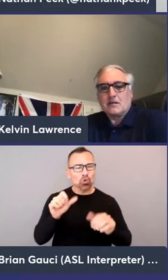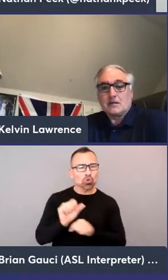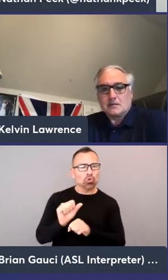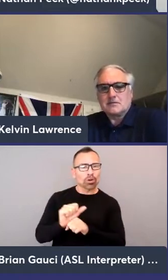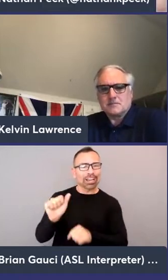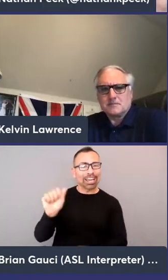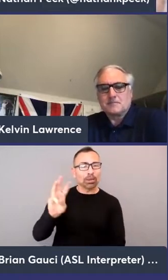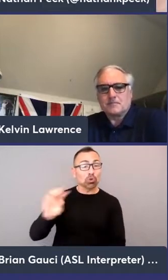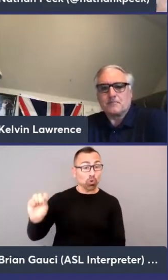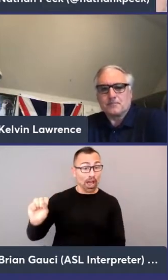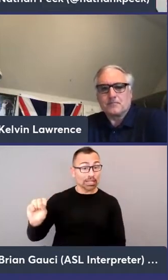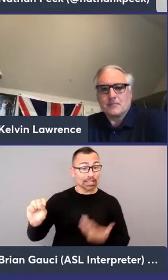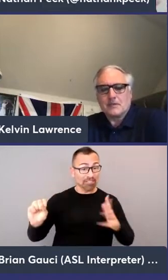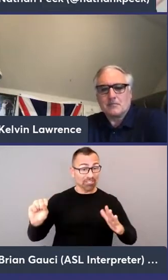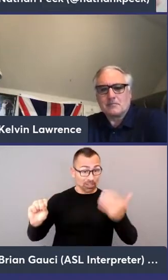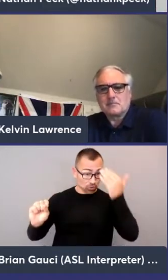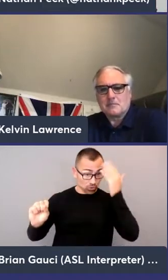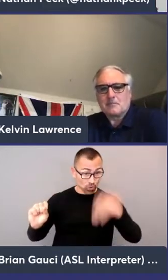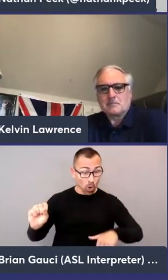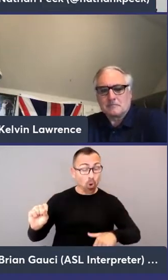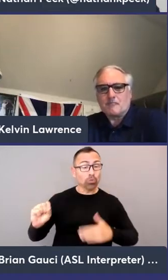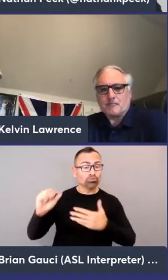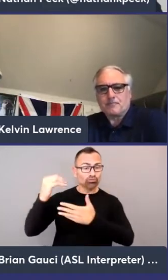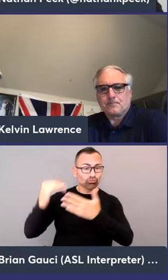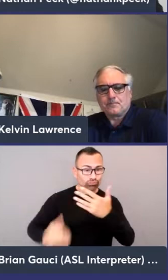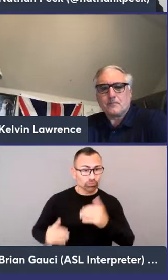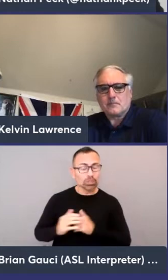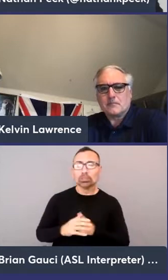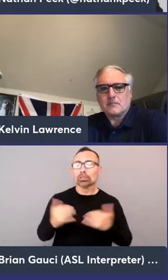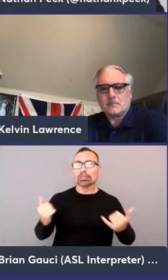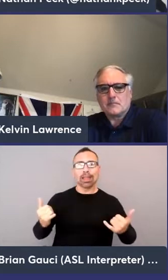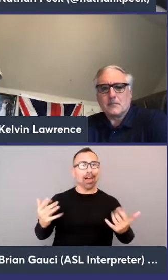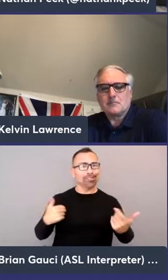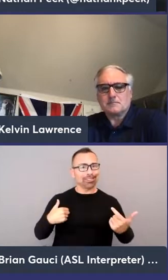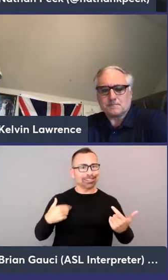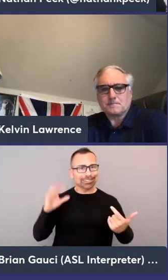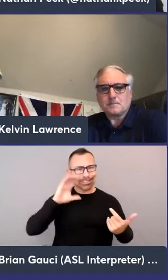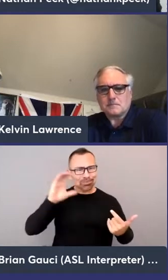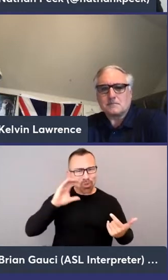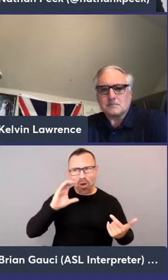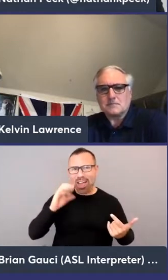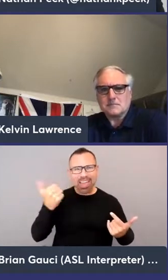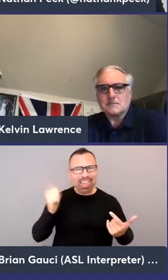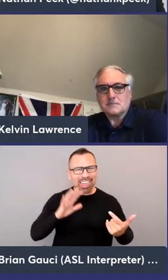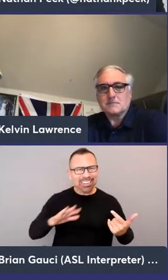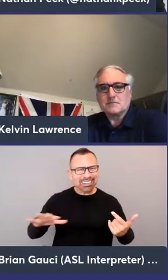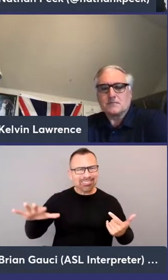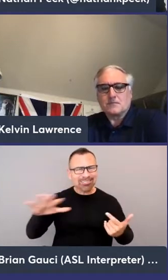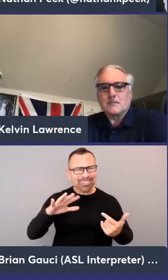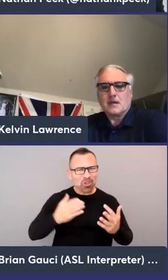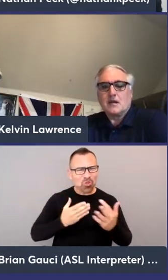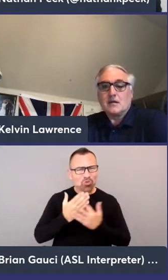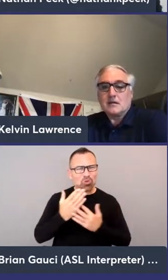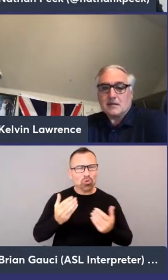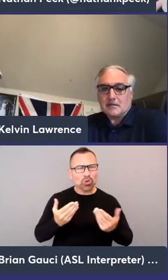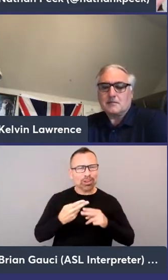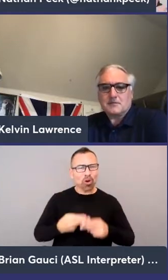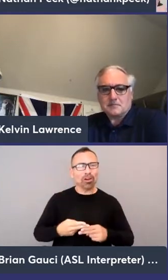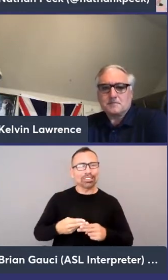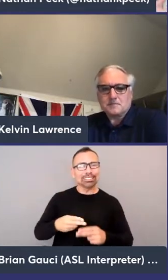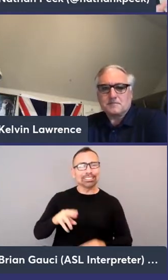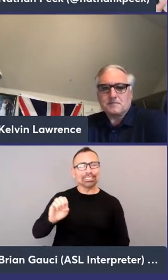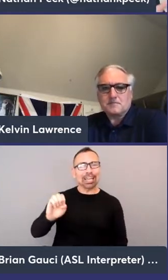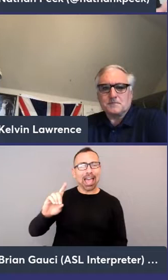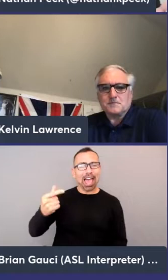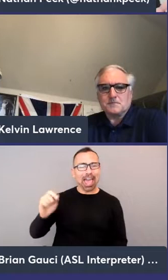And so I can start exploring from anywhere through these edges inside the graph. But I imagine that's